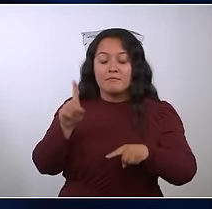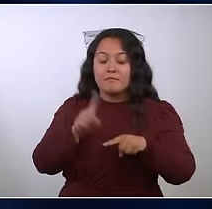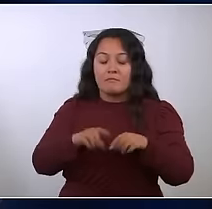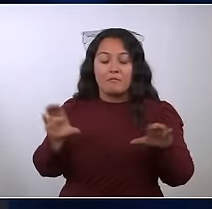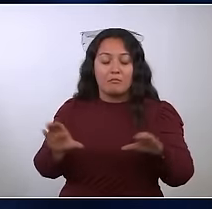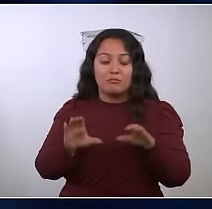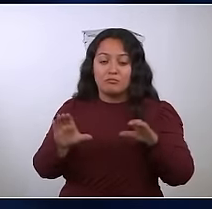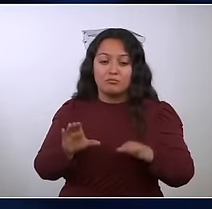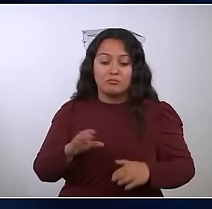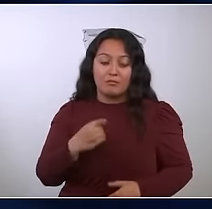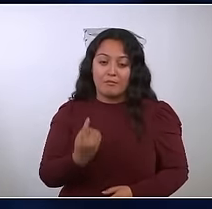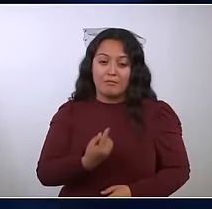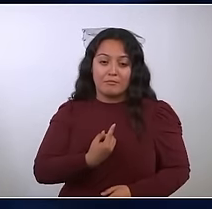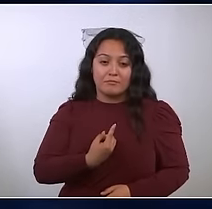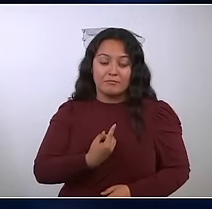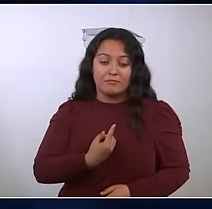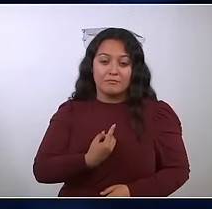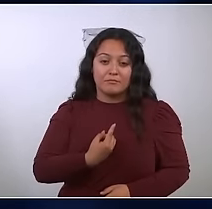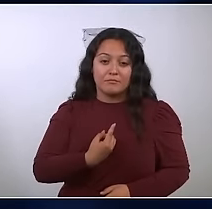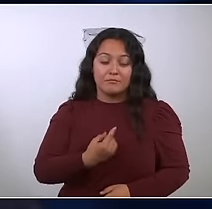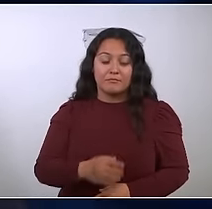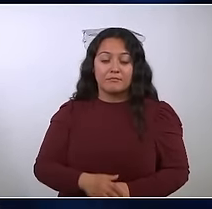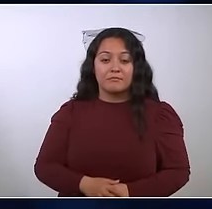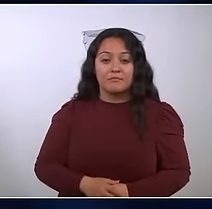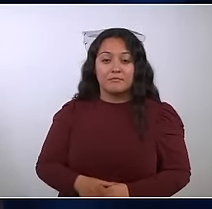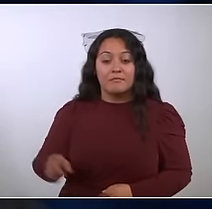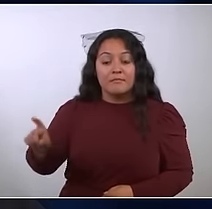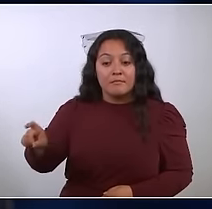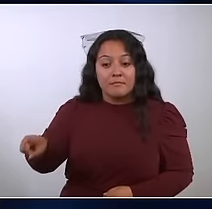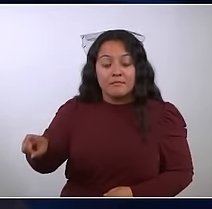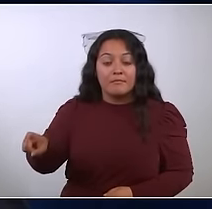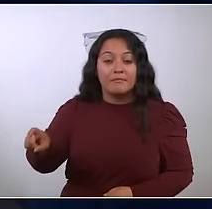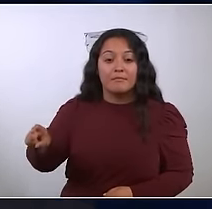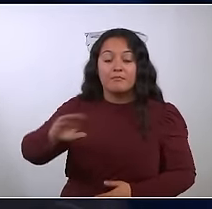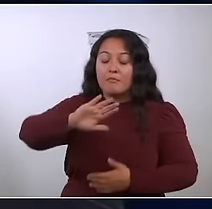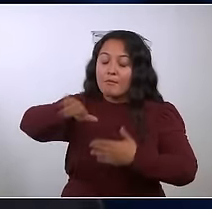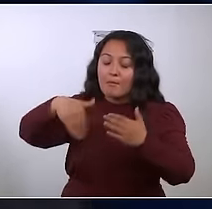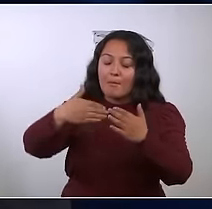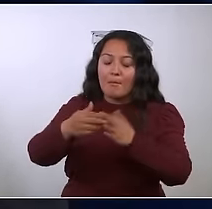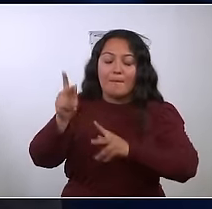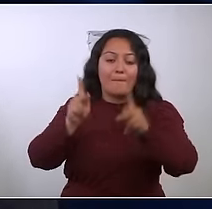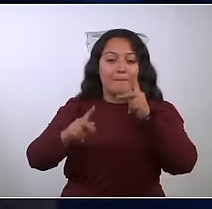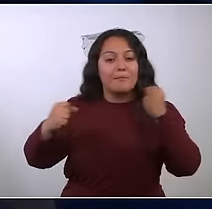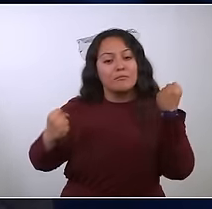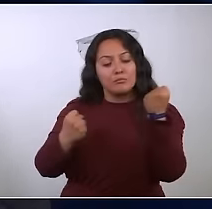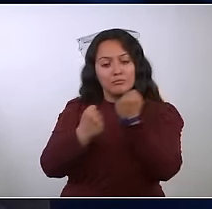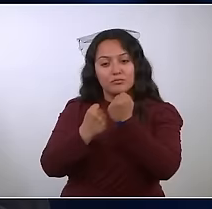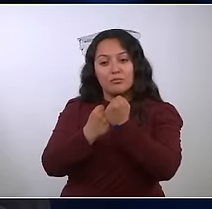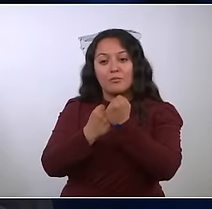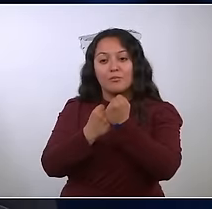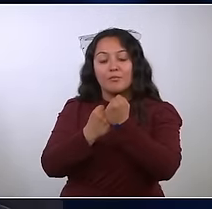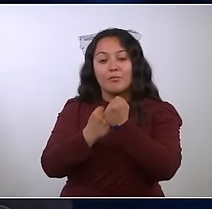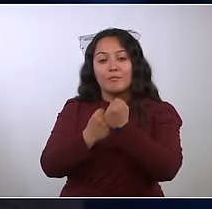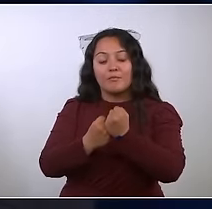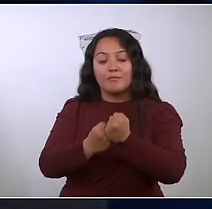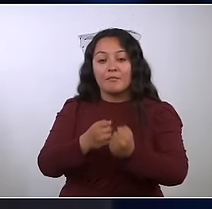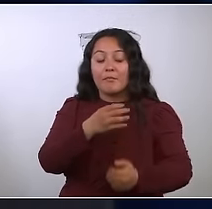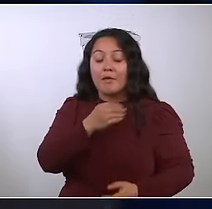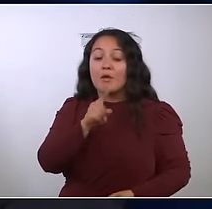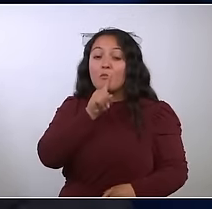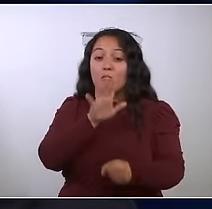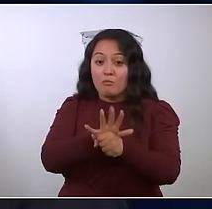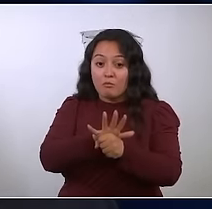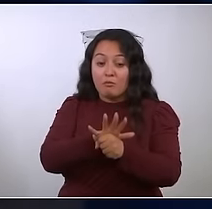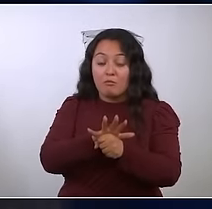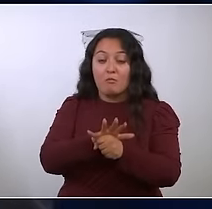solo. He could not make the progress without all the commitment of the people around him. Él no pudo progresar sin el compromiso de aquellos que lo rodeaban.